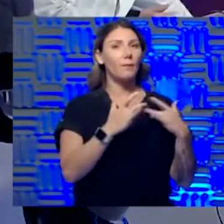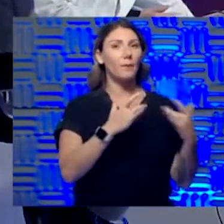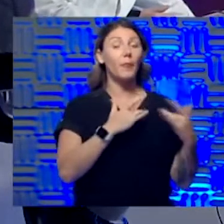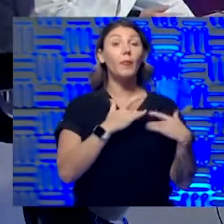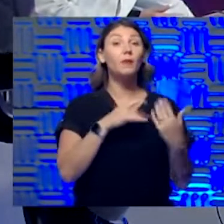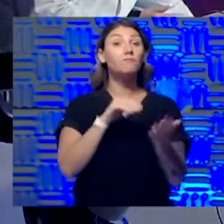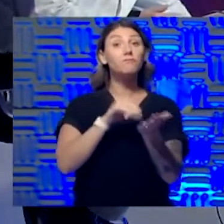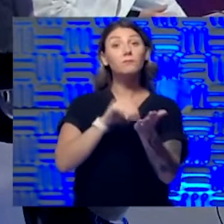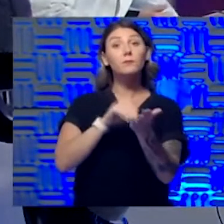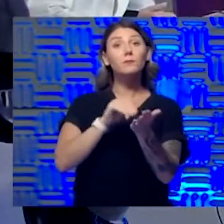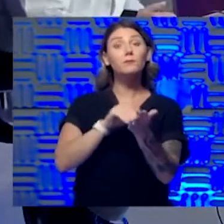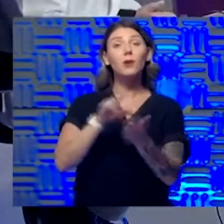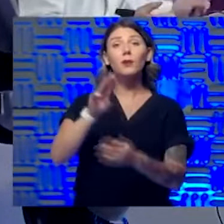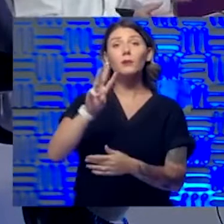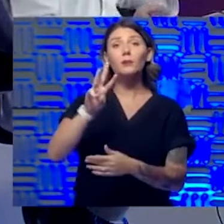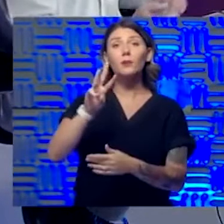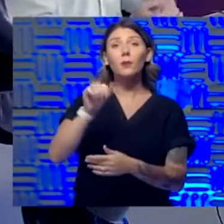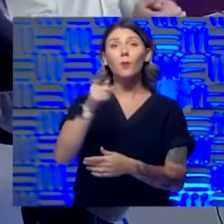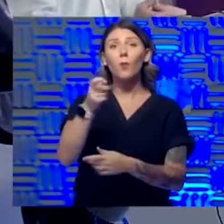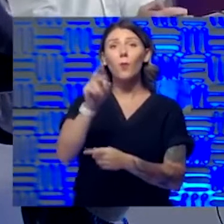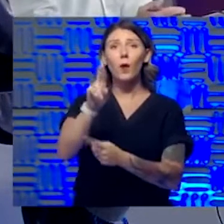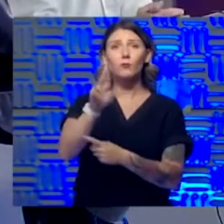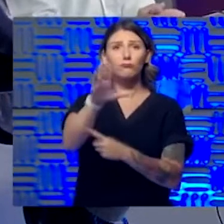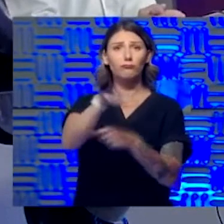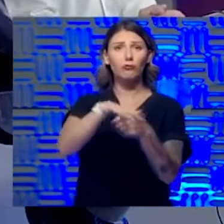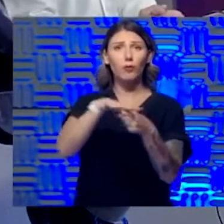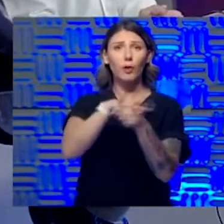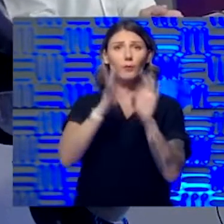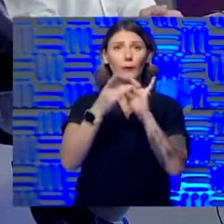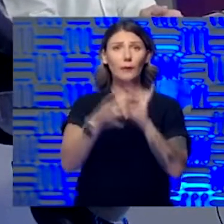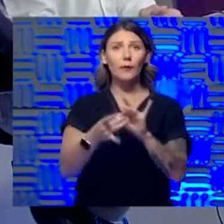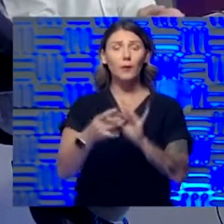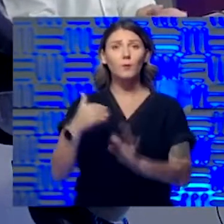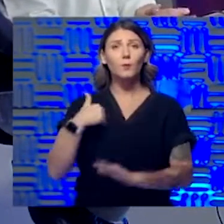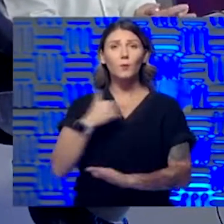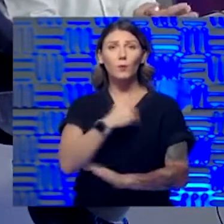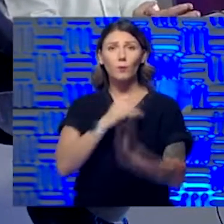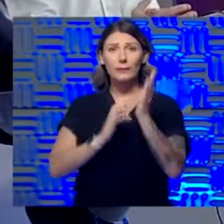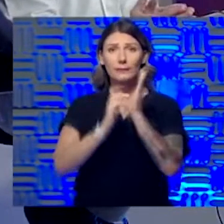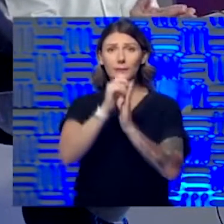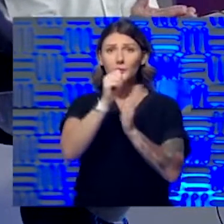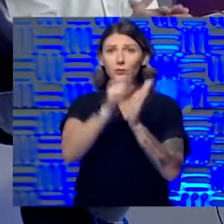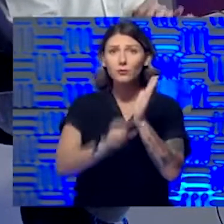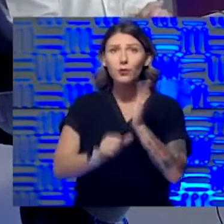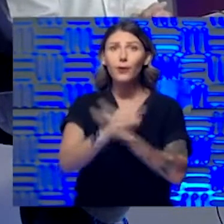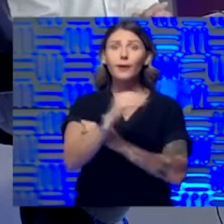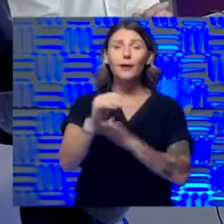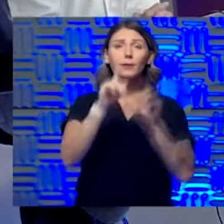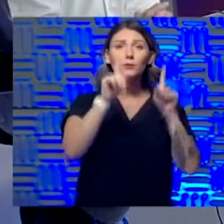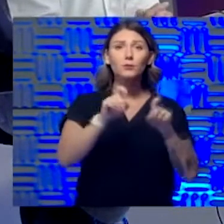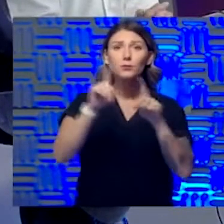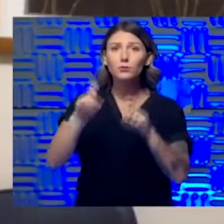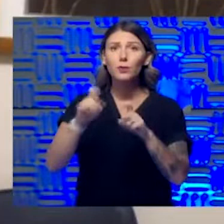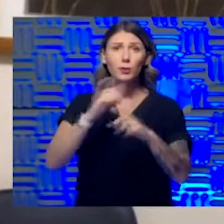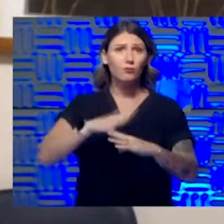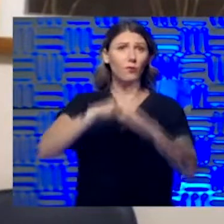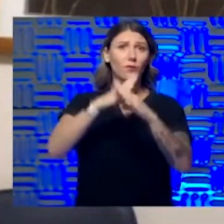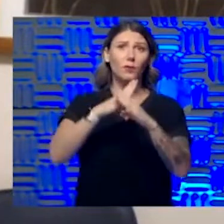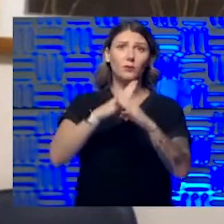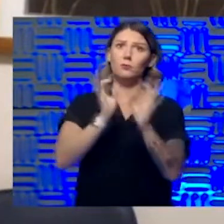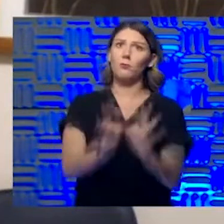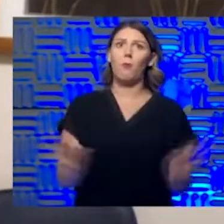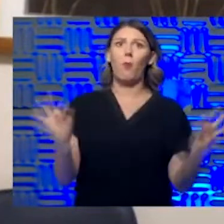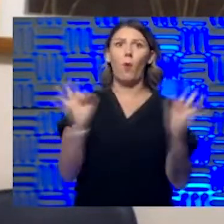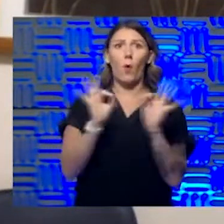there in your area, especially with breast cancer surgery, that screening and preventive, that's just incredibly important. Talk to us a little bit